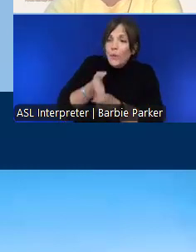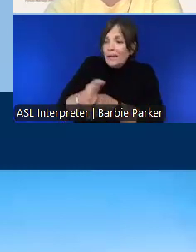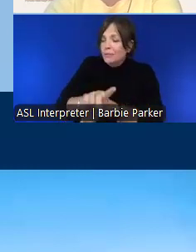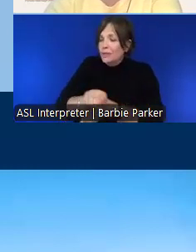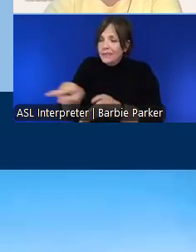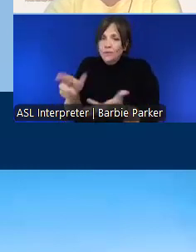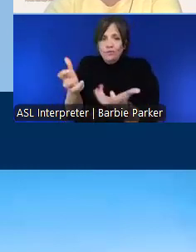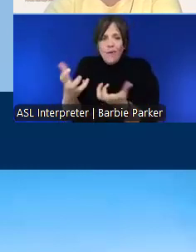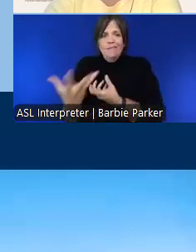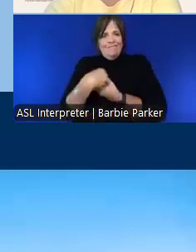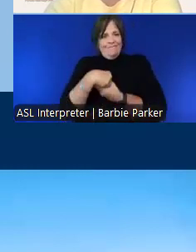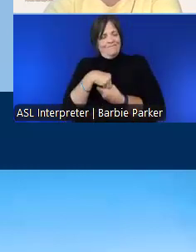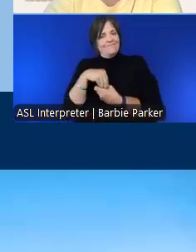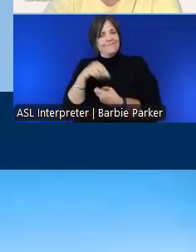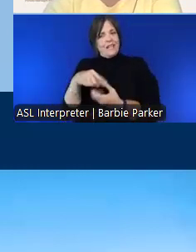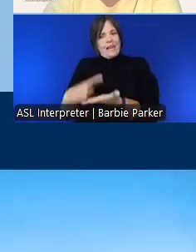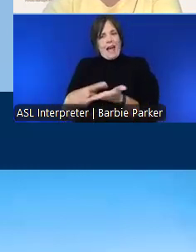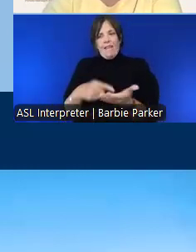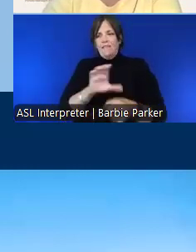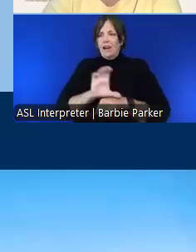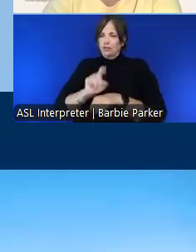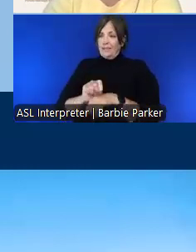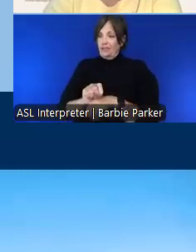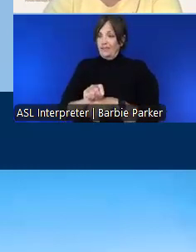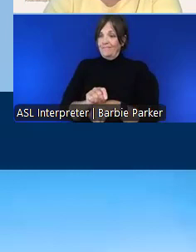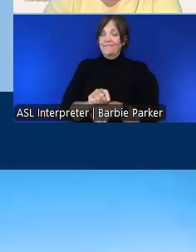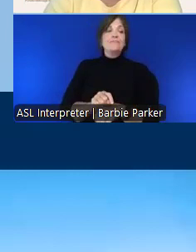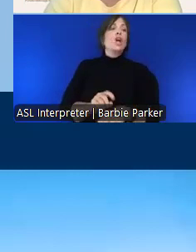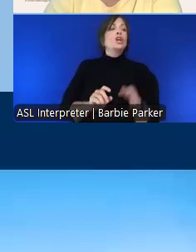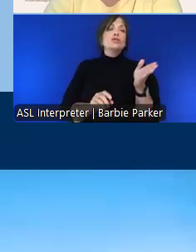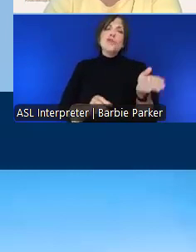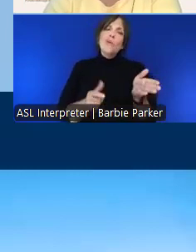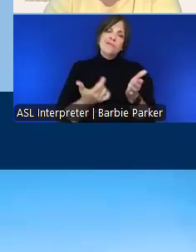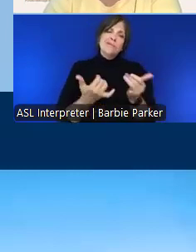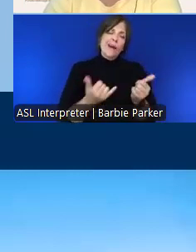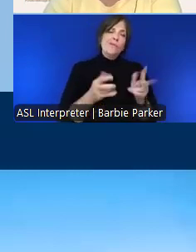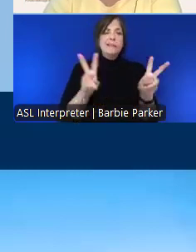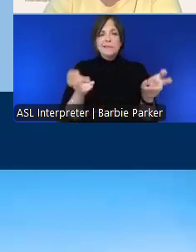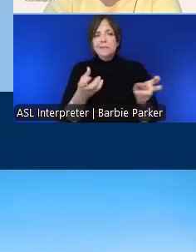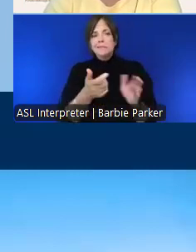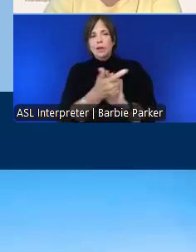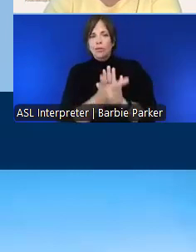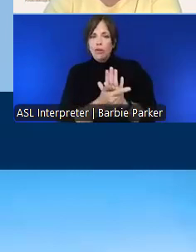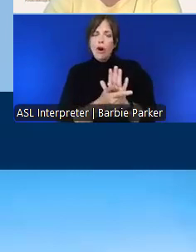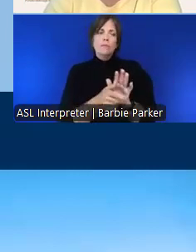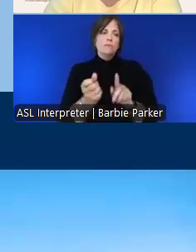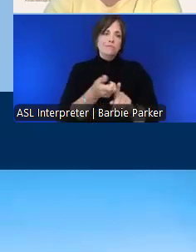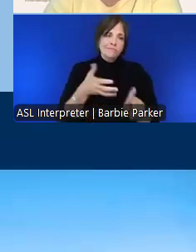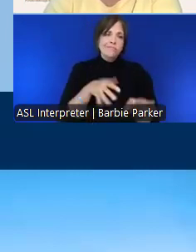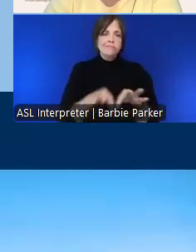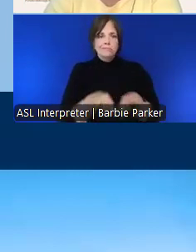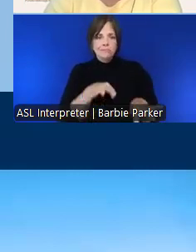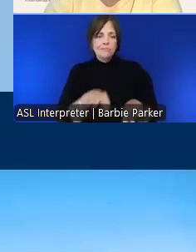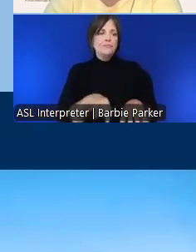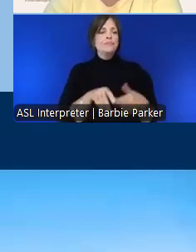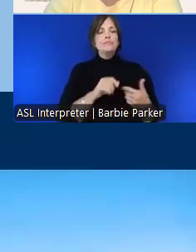this, more of a consultation. And so this section, I'm going to give an overview of the laws and encourage you again to